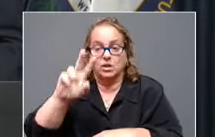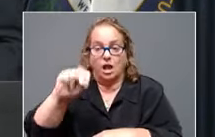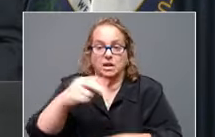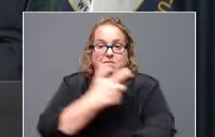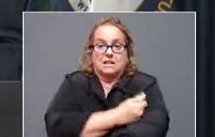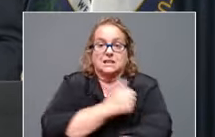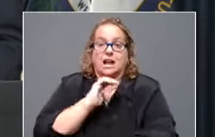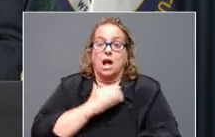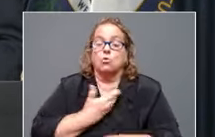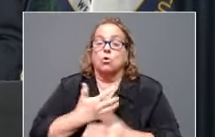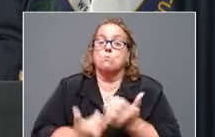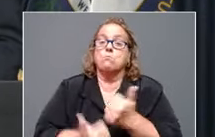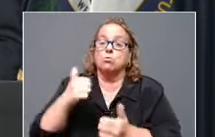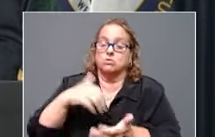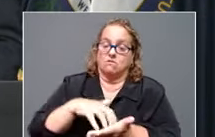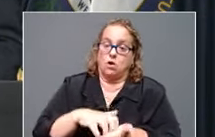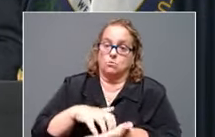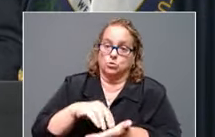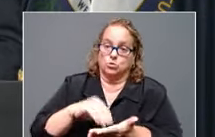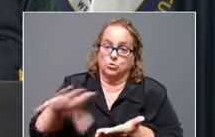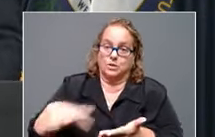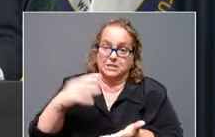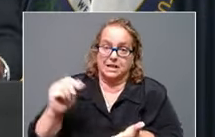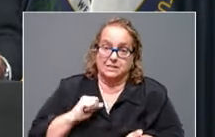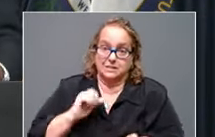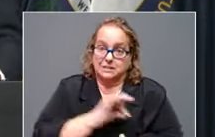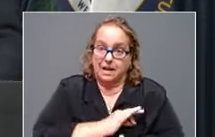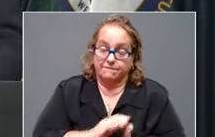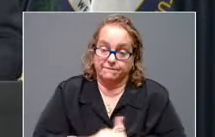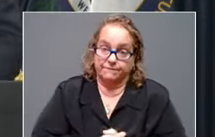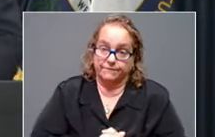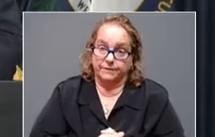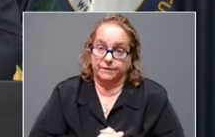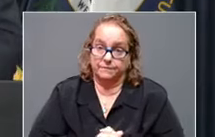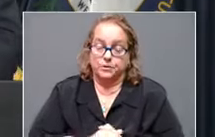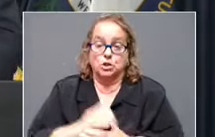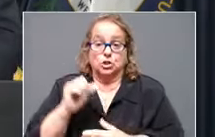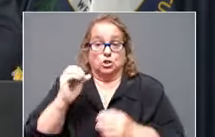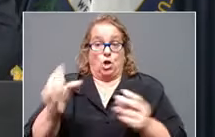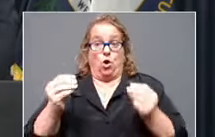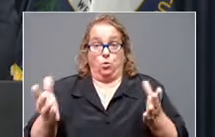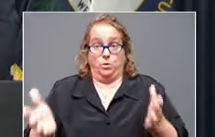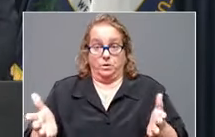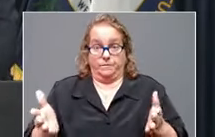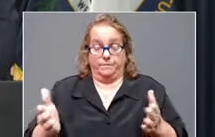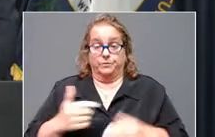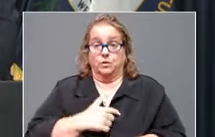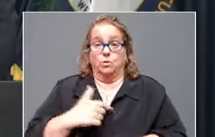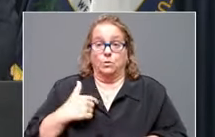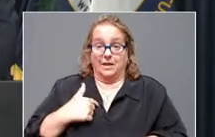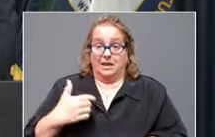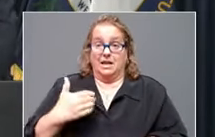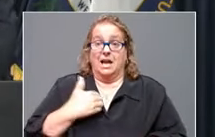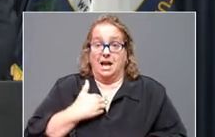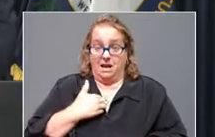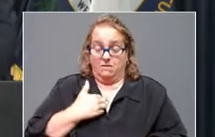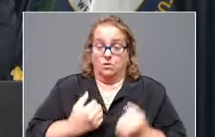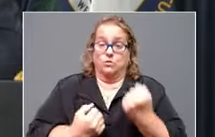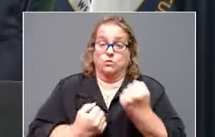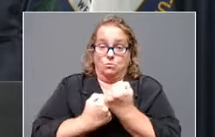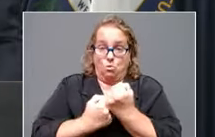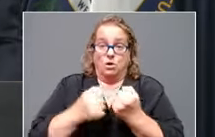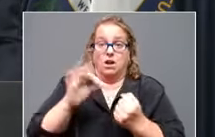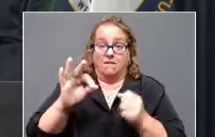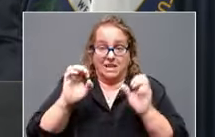We have the support of our public health community all the way from the top and down. And today I'm really grateful that we have